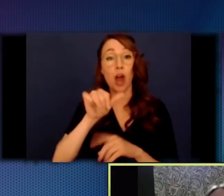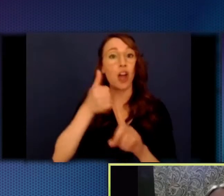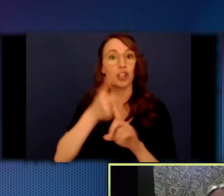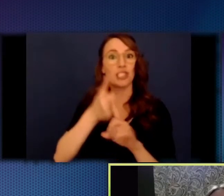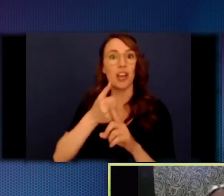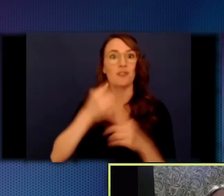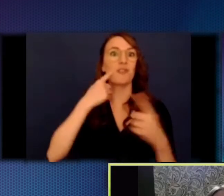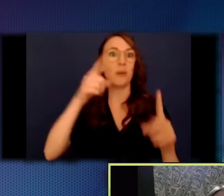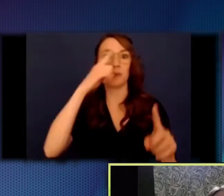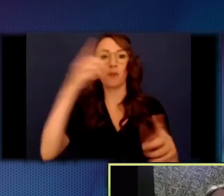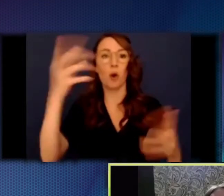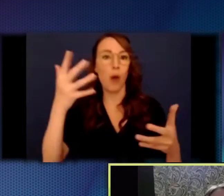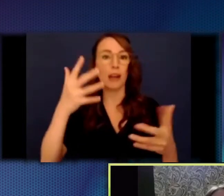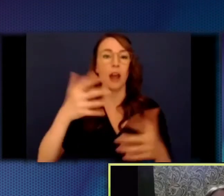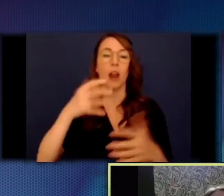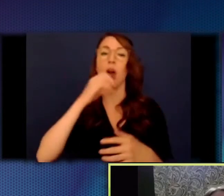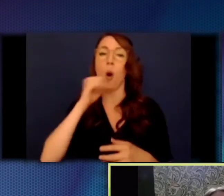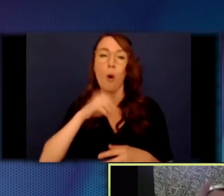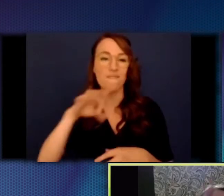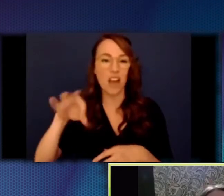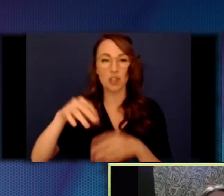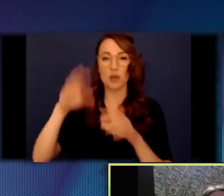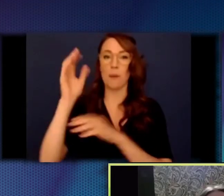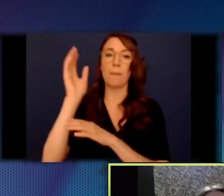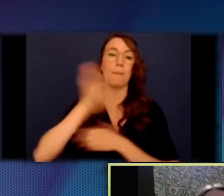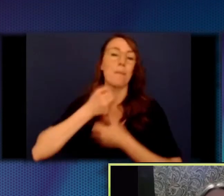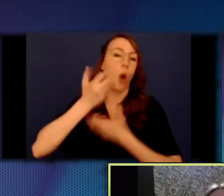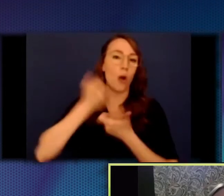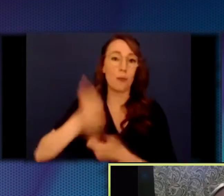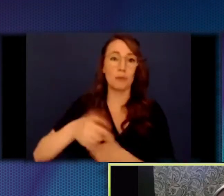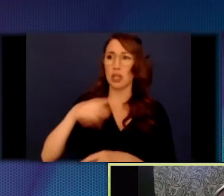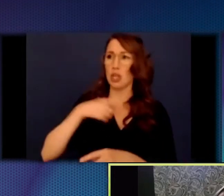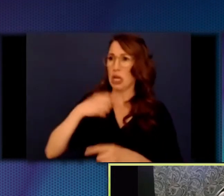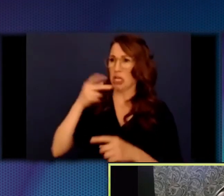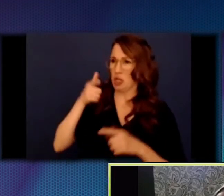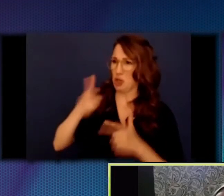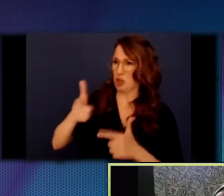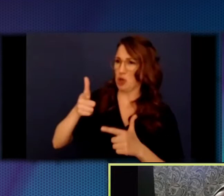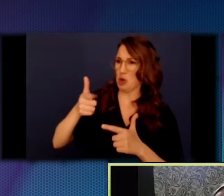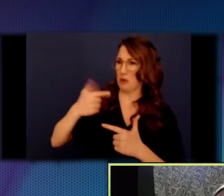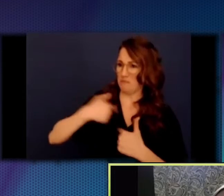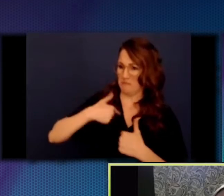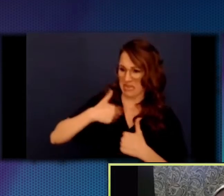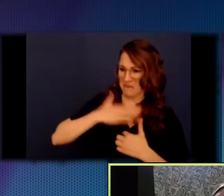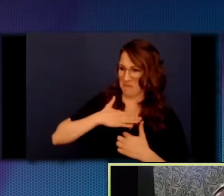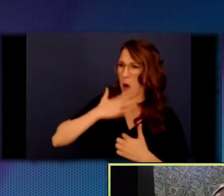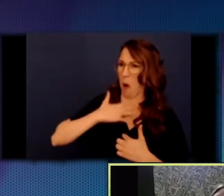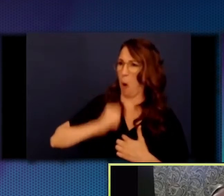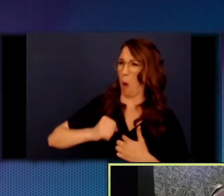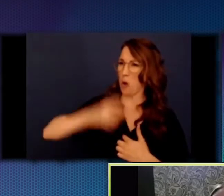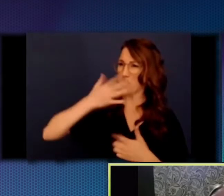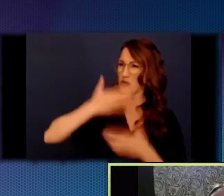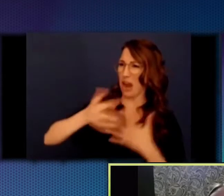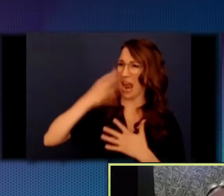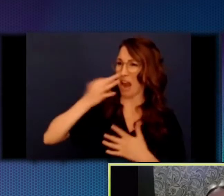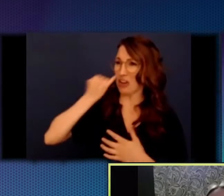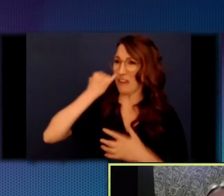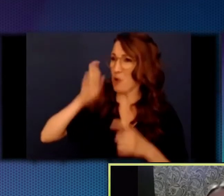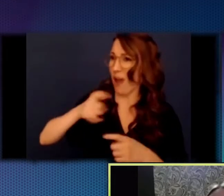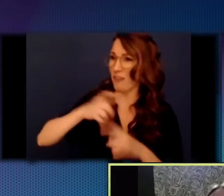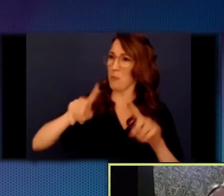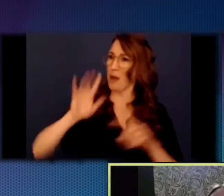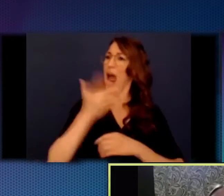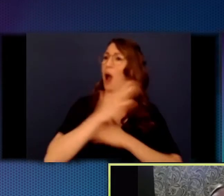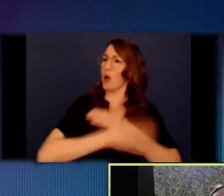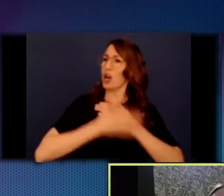this old gray head, but spare your country's flag," she said. Those words solidified Barbara Fritchie's place in American